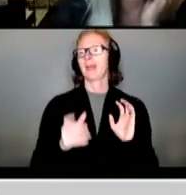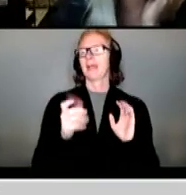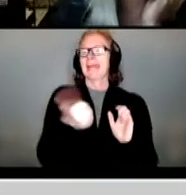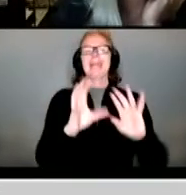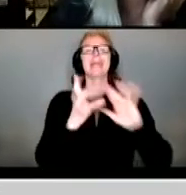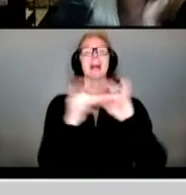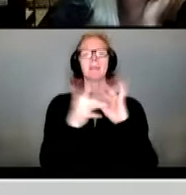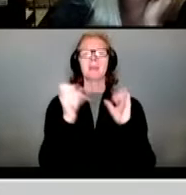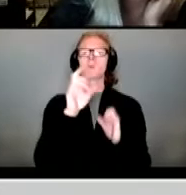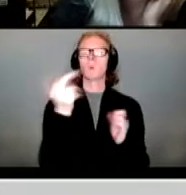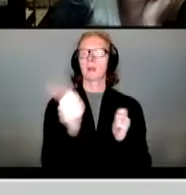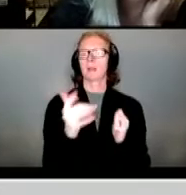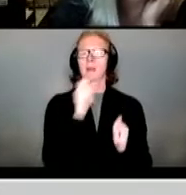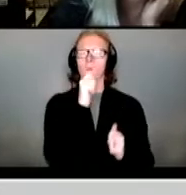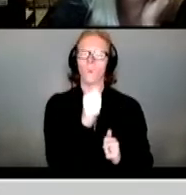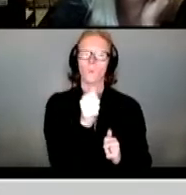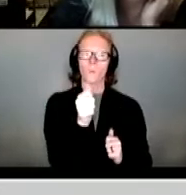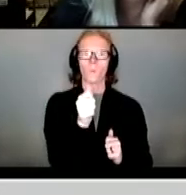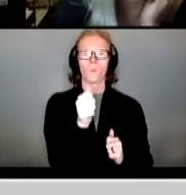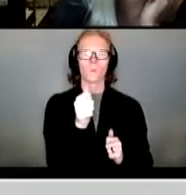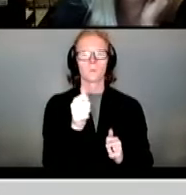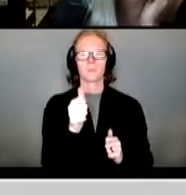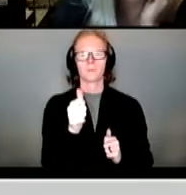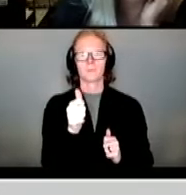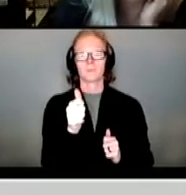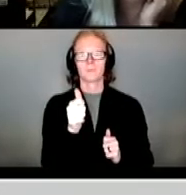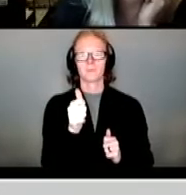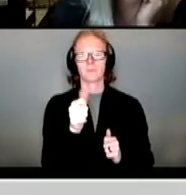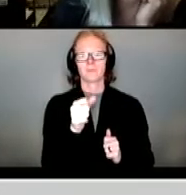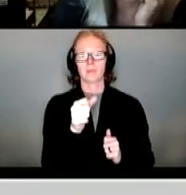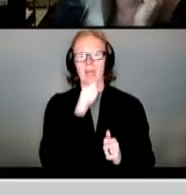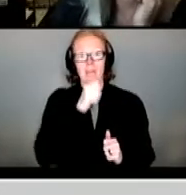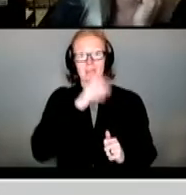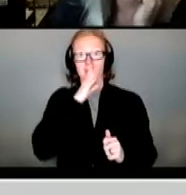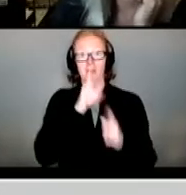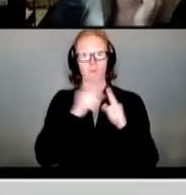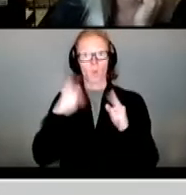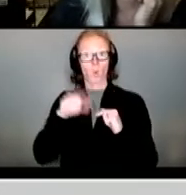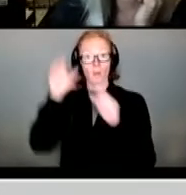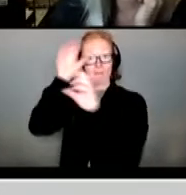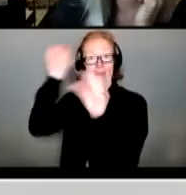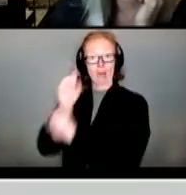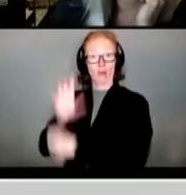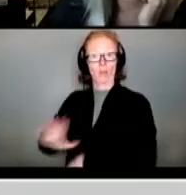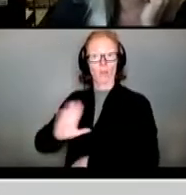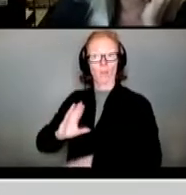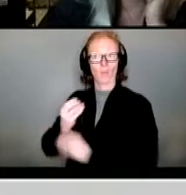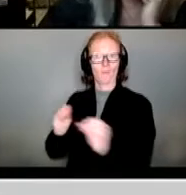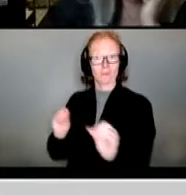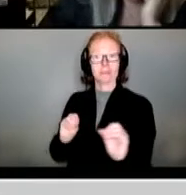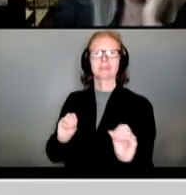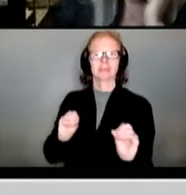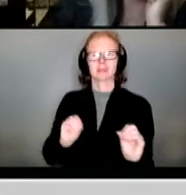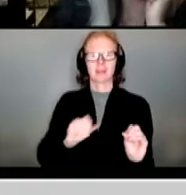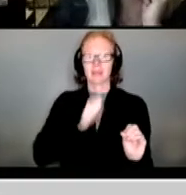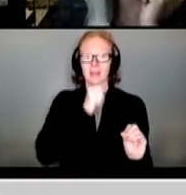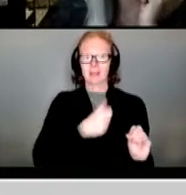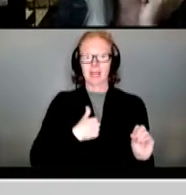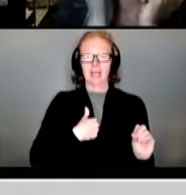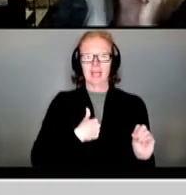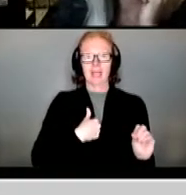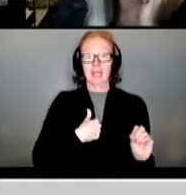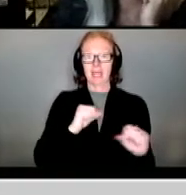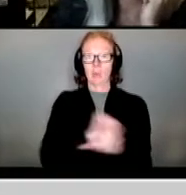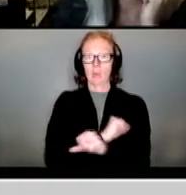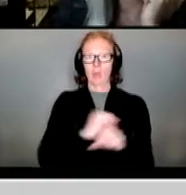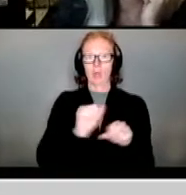certainly will not even think about speaking on the mayor's office behalf. I'm not an employee